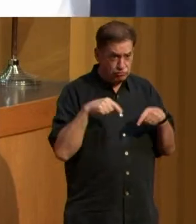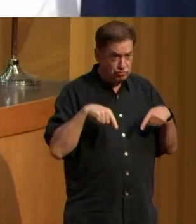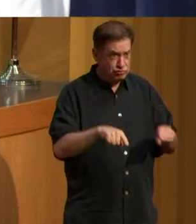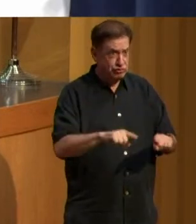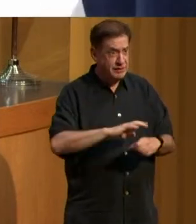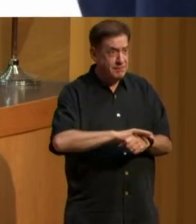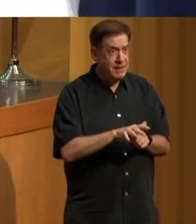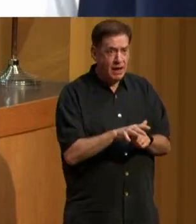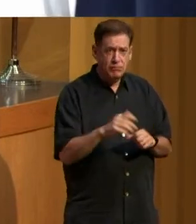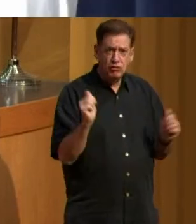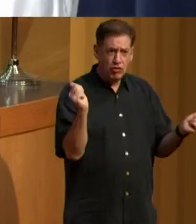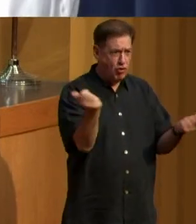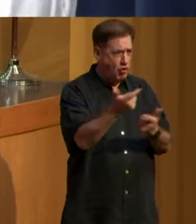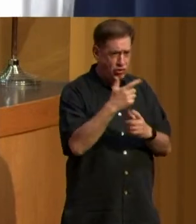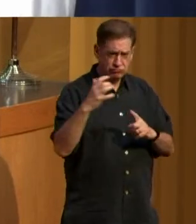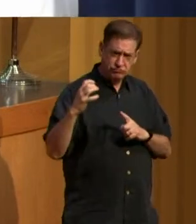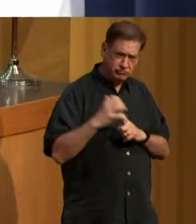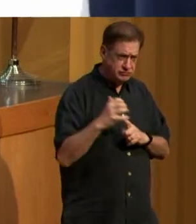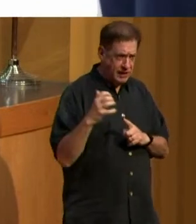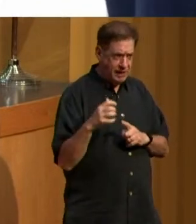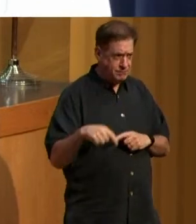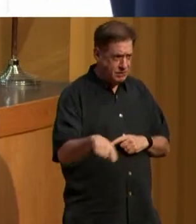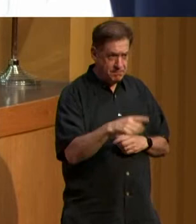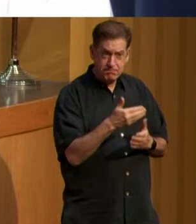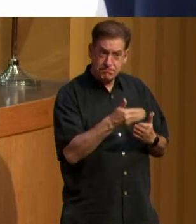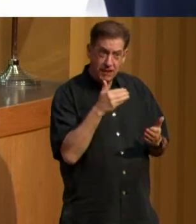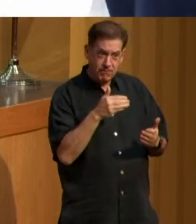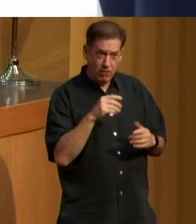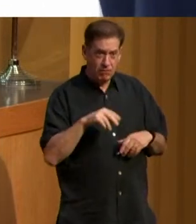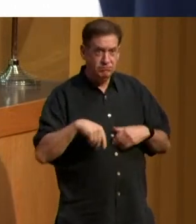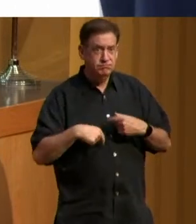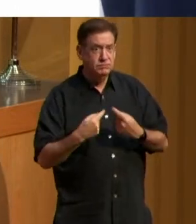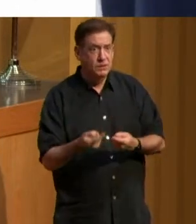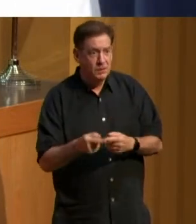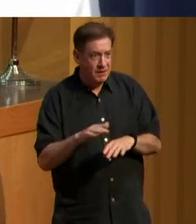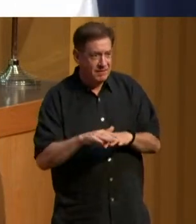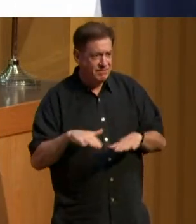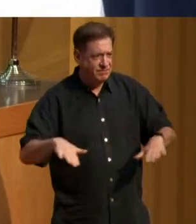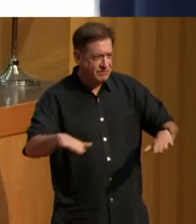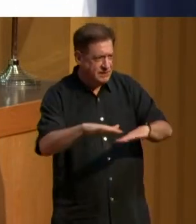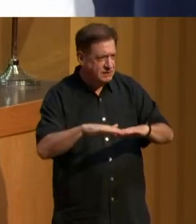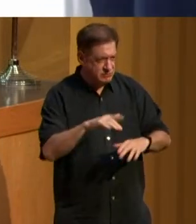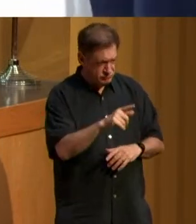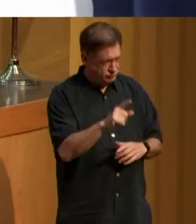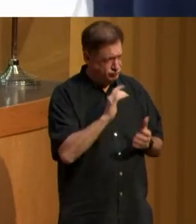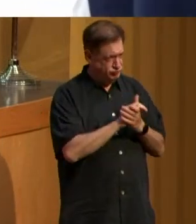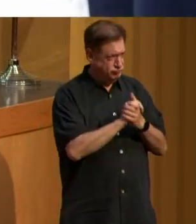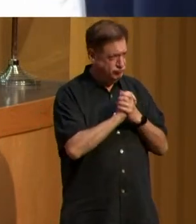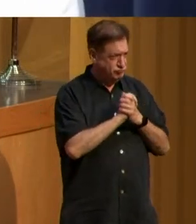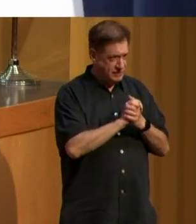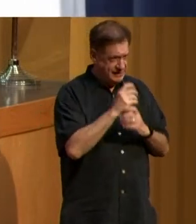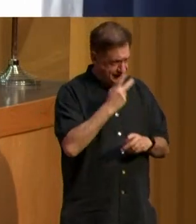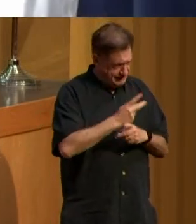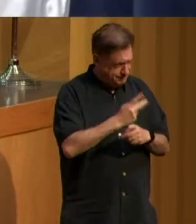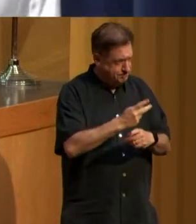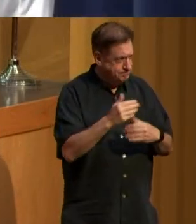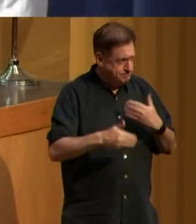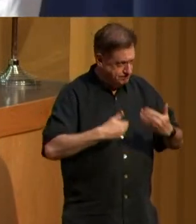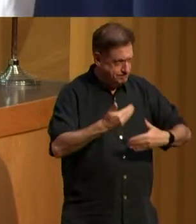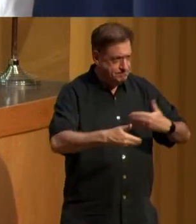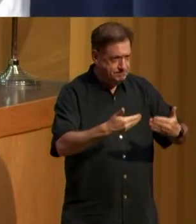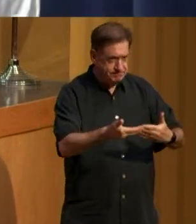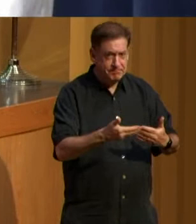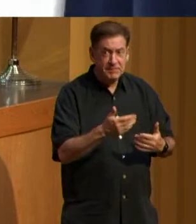you guys were all champions even before you walked out onto the field. So congratulations on all you did, and keep it up as a member